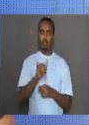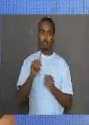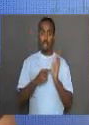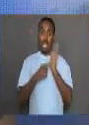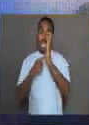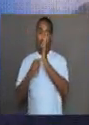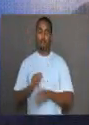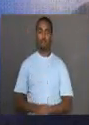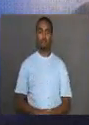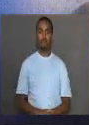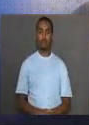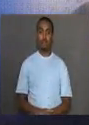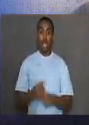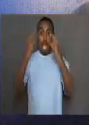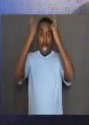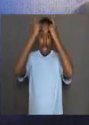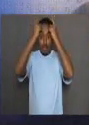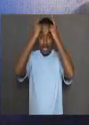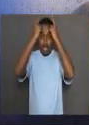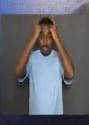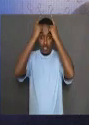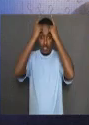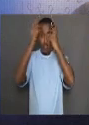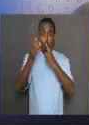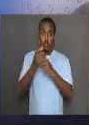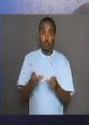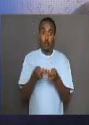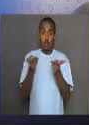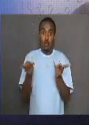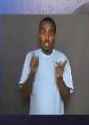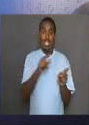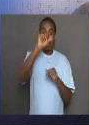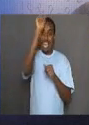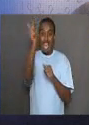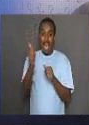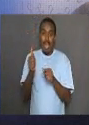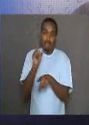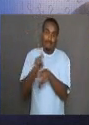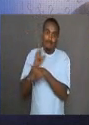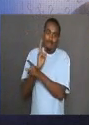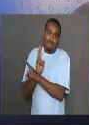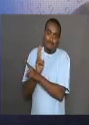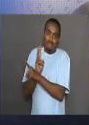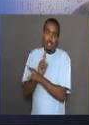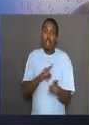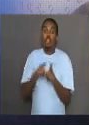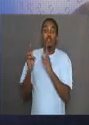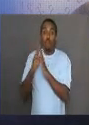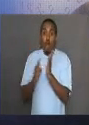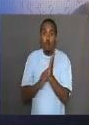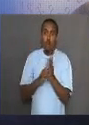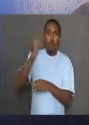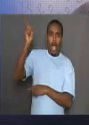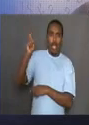horns. The ibex holds its position in the air momentarily as a form of